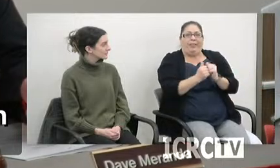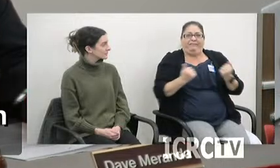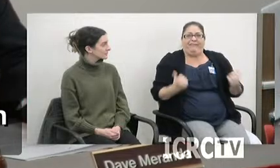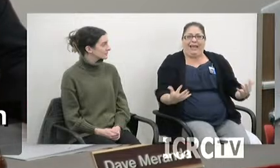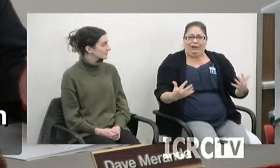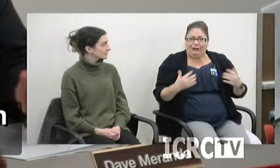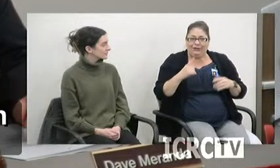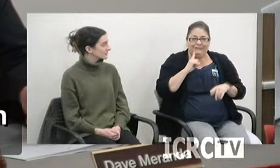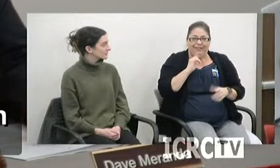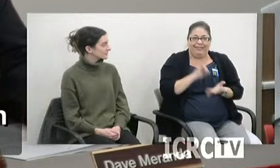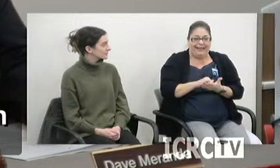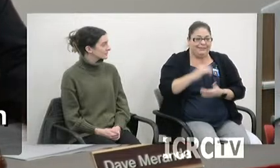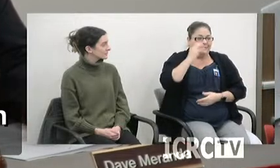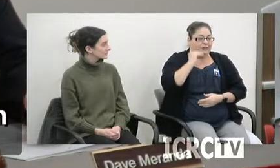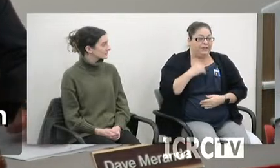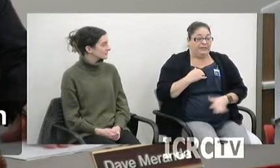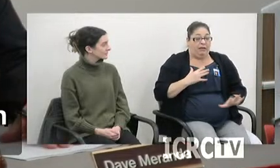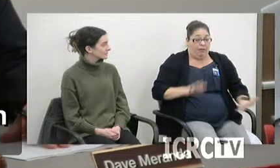fire.